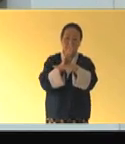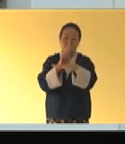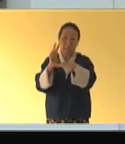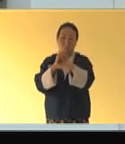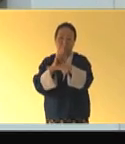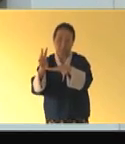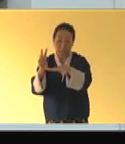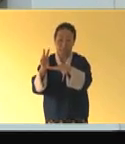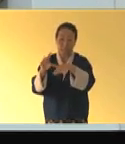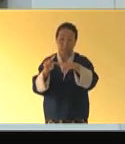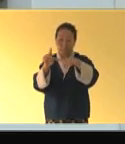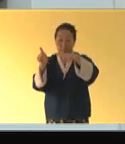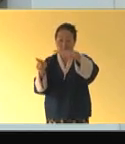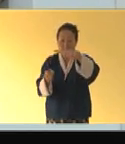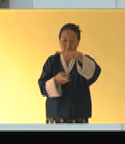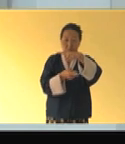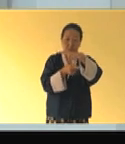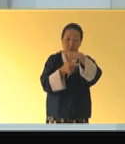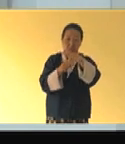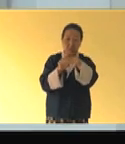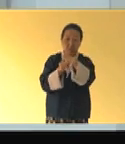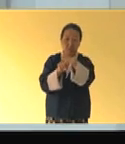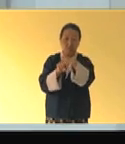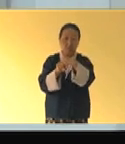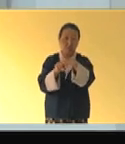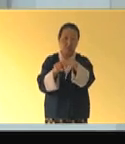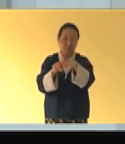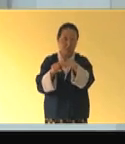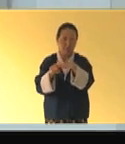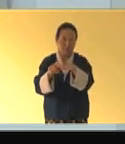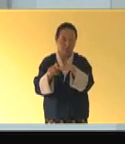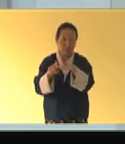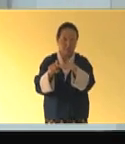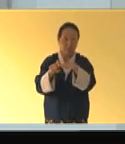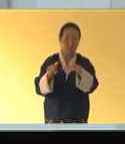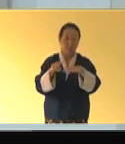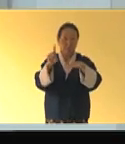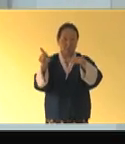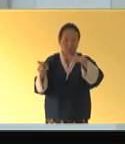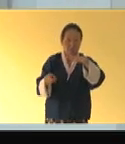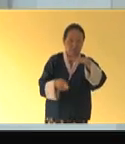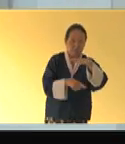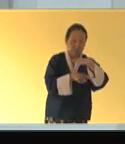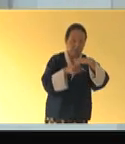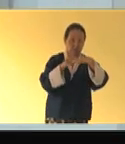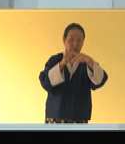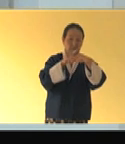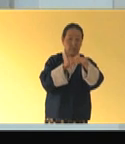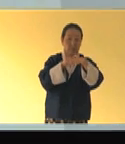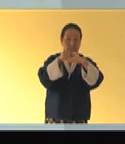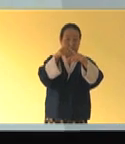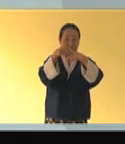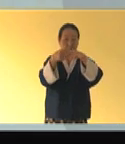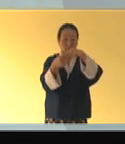cycle, incomplete and complete life cycle insects they have. So here one is with egg, larva, pupa, and adult